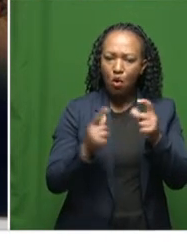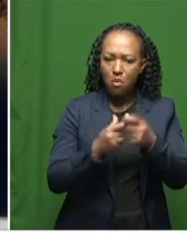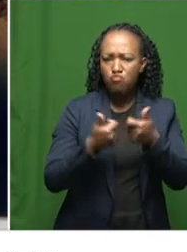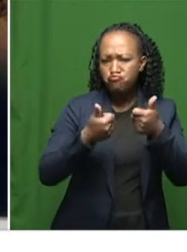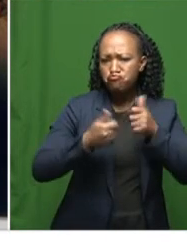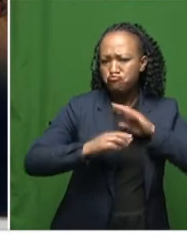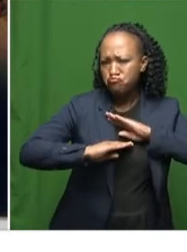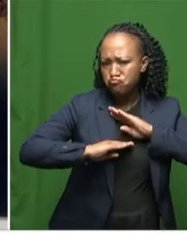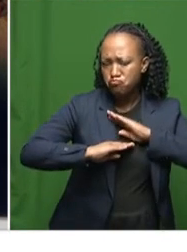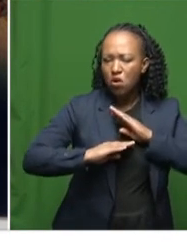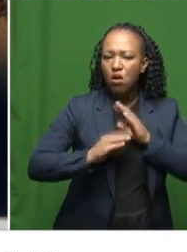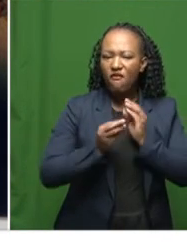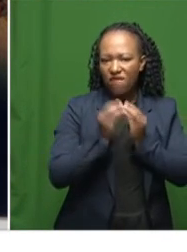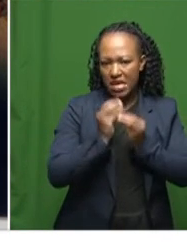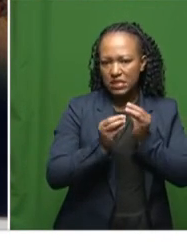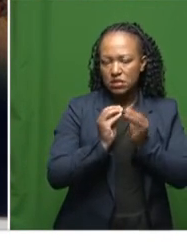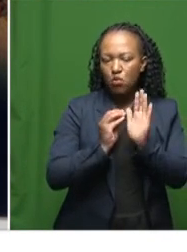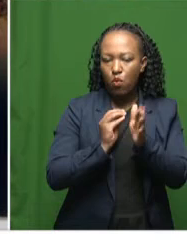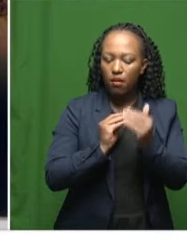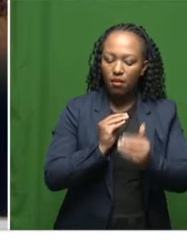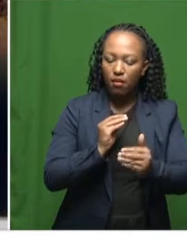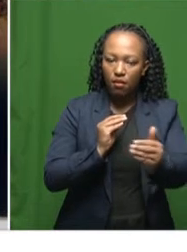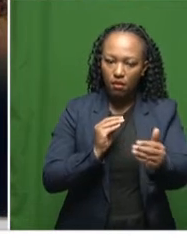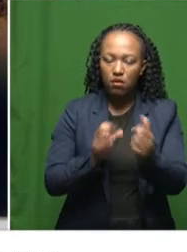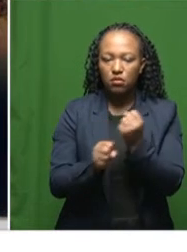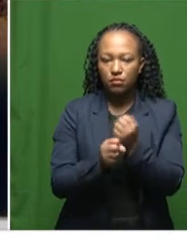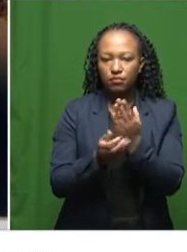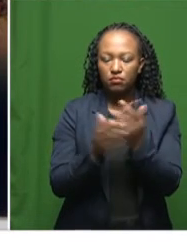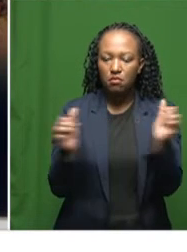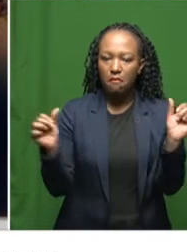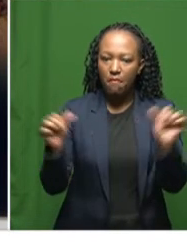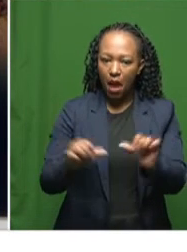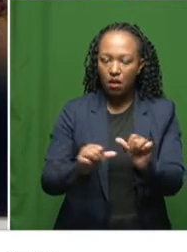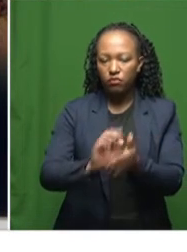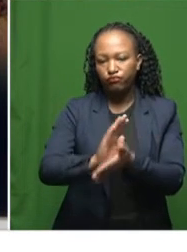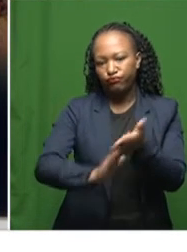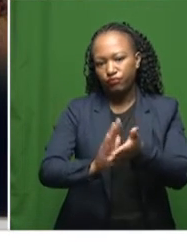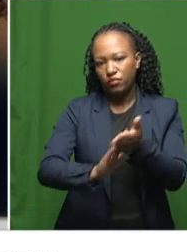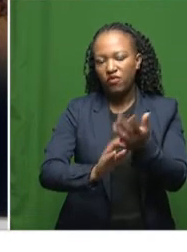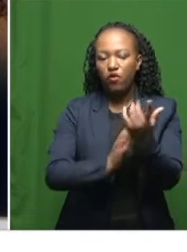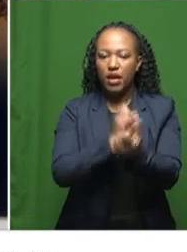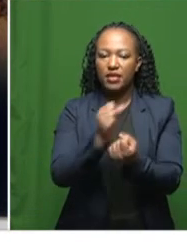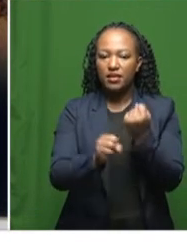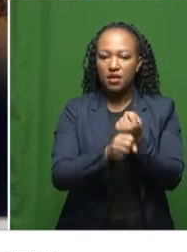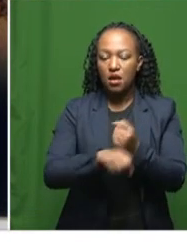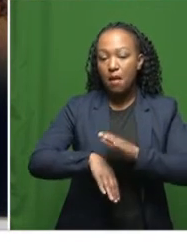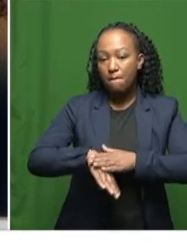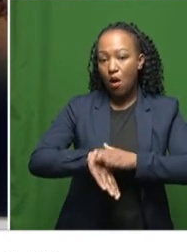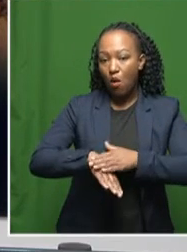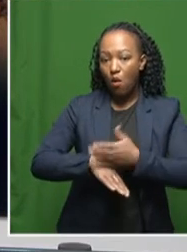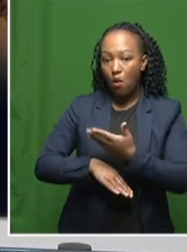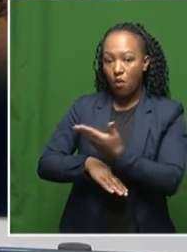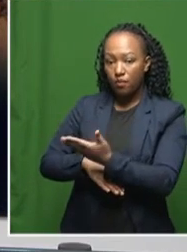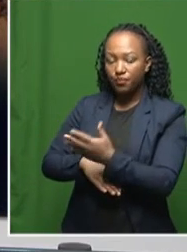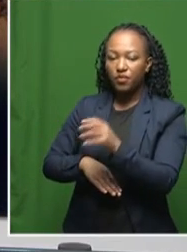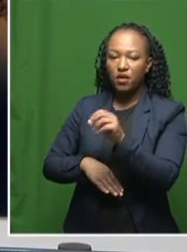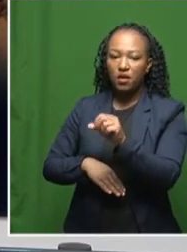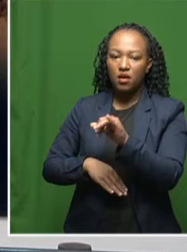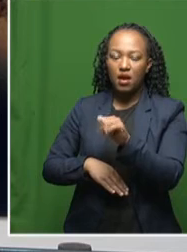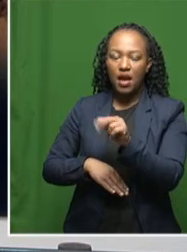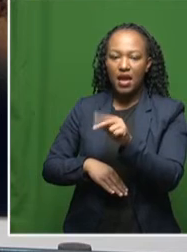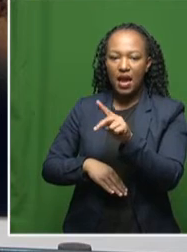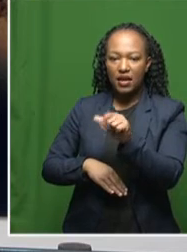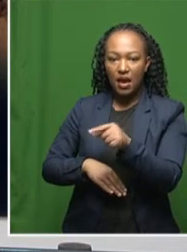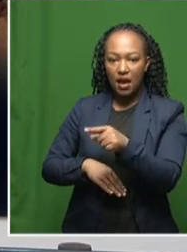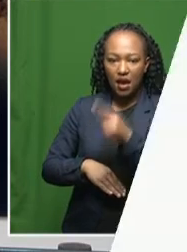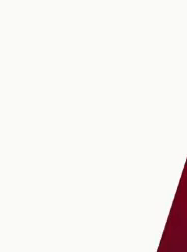to repair the hospital and ensure it is fully operational by next year. So for more, we are joined by Ayanda Dakela, who